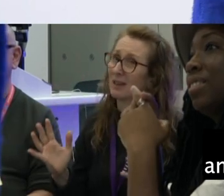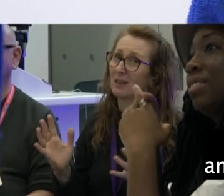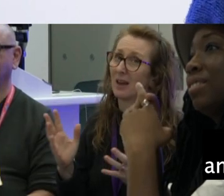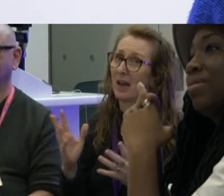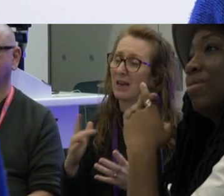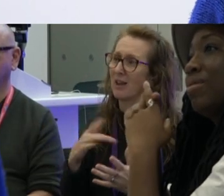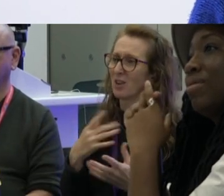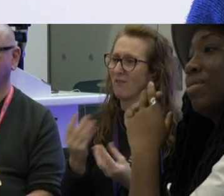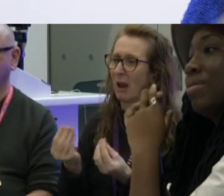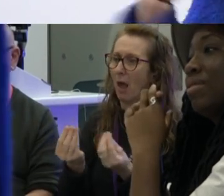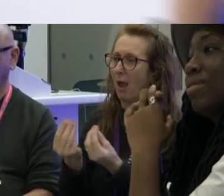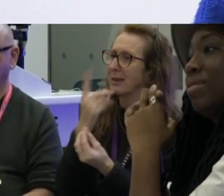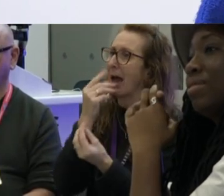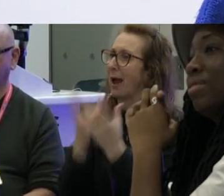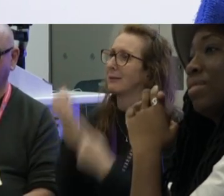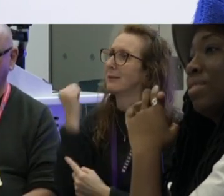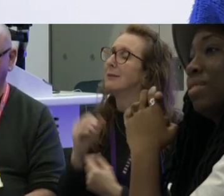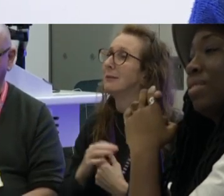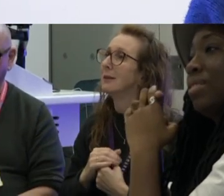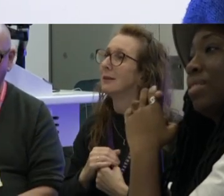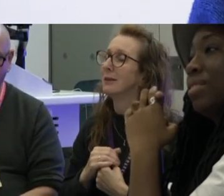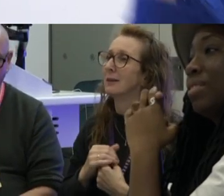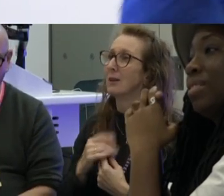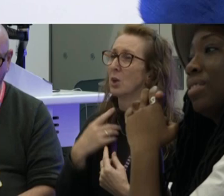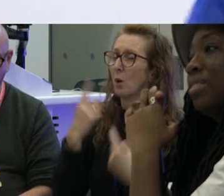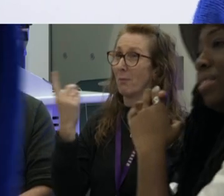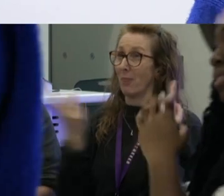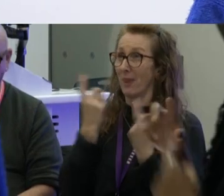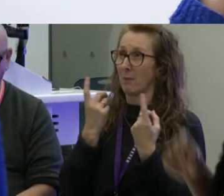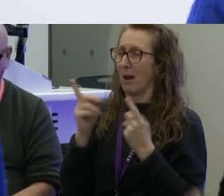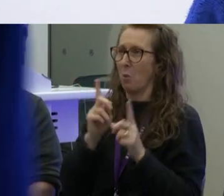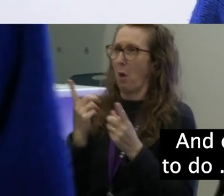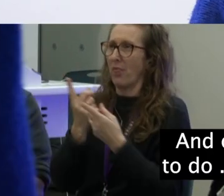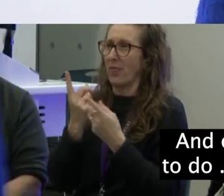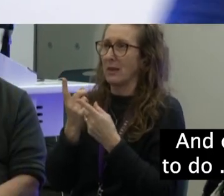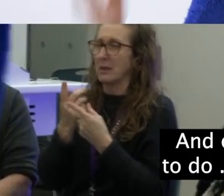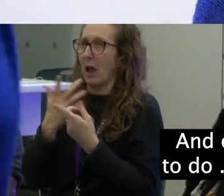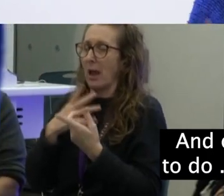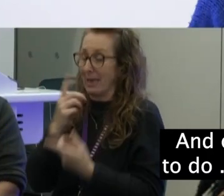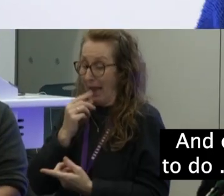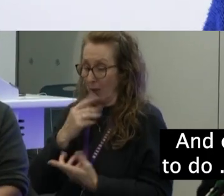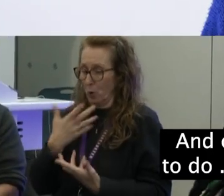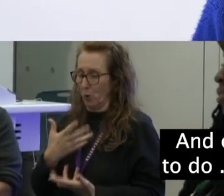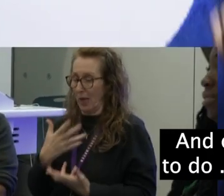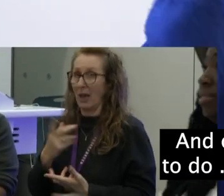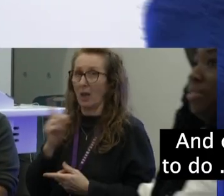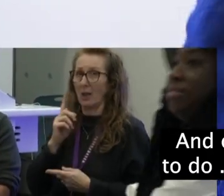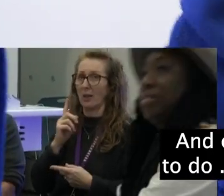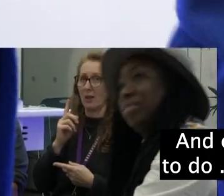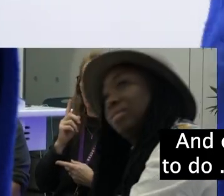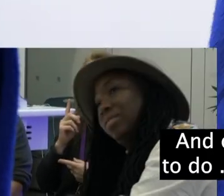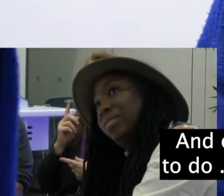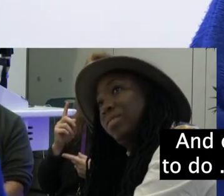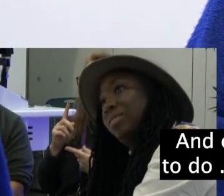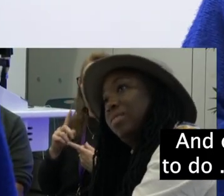very tangible. So part of what I've been thinking about is, okay, what are the things that I have to do today and what are the things that we all have to do?